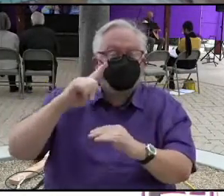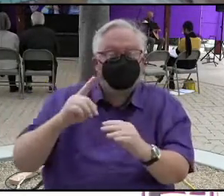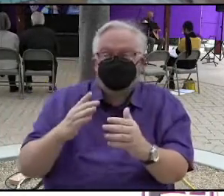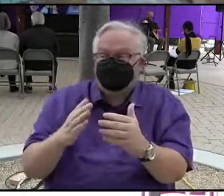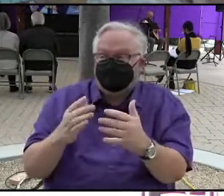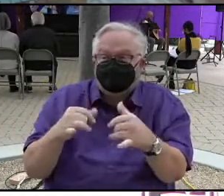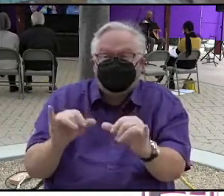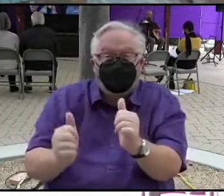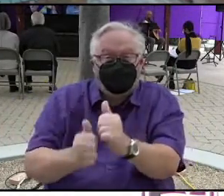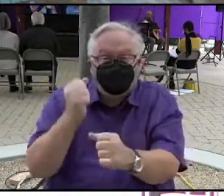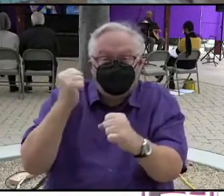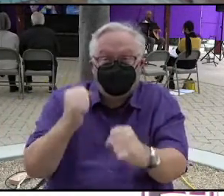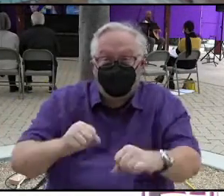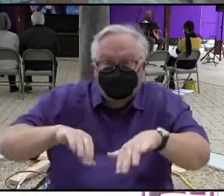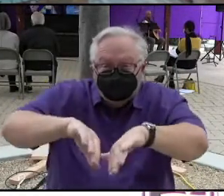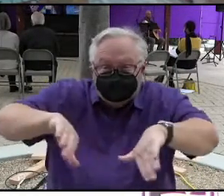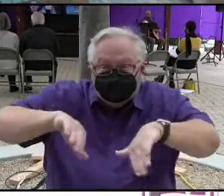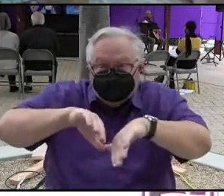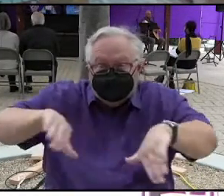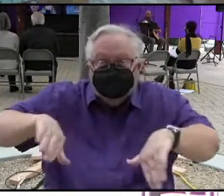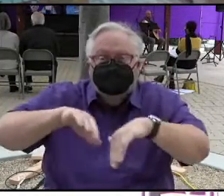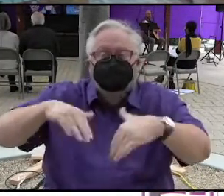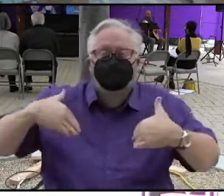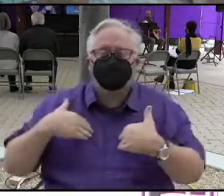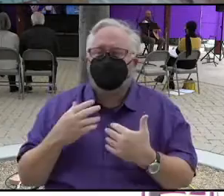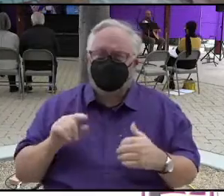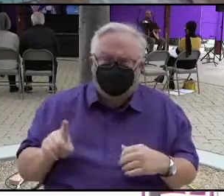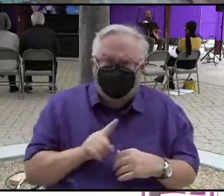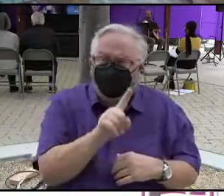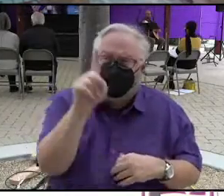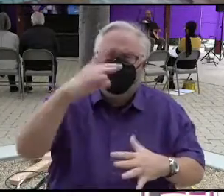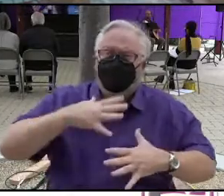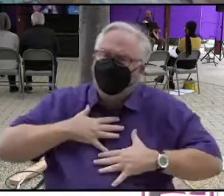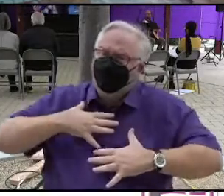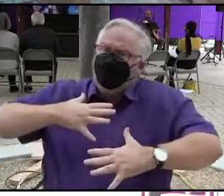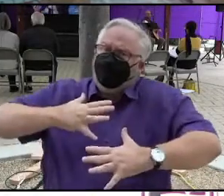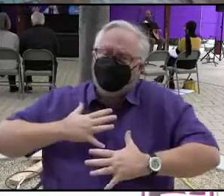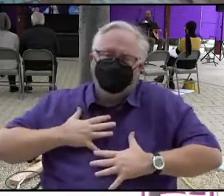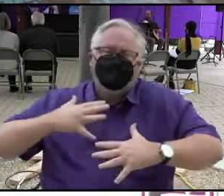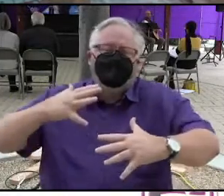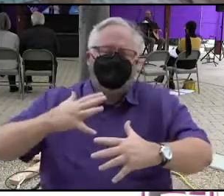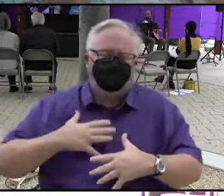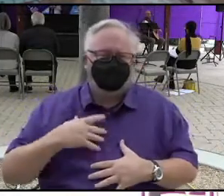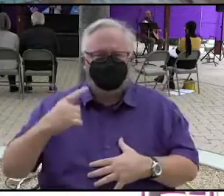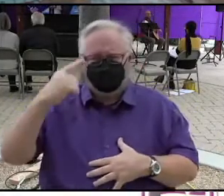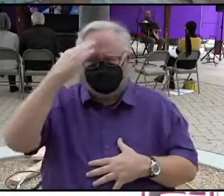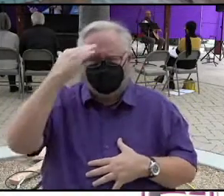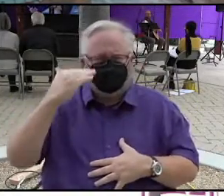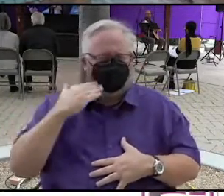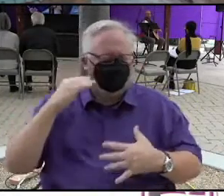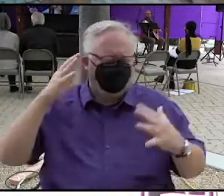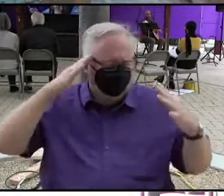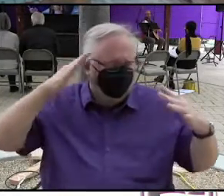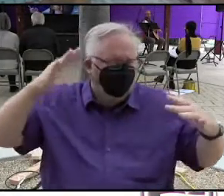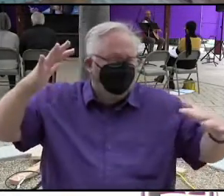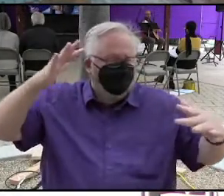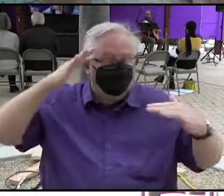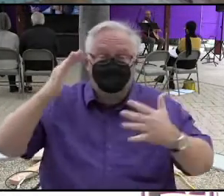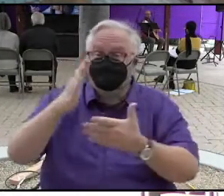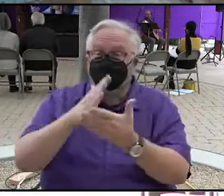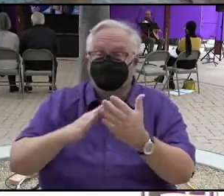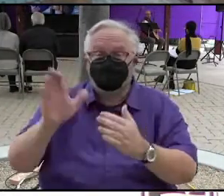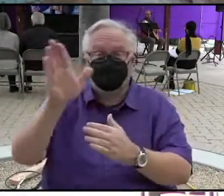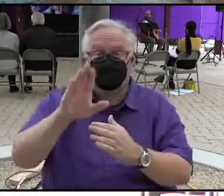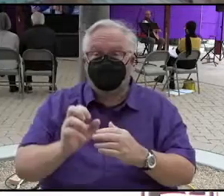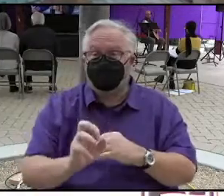strongest of swimmers. They returned, gasping for air with their heads ringing. Some did not return at